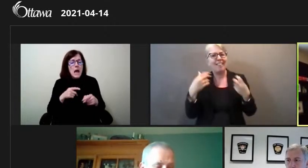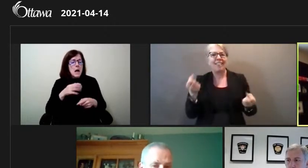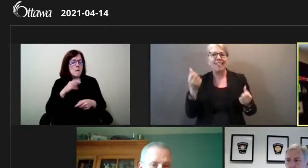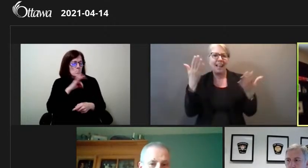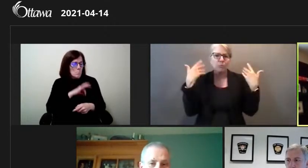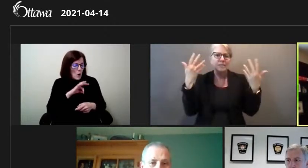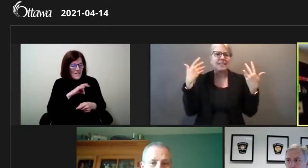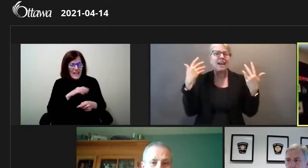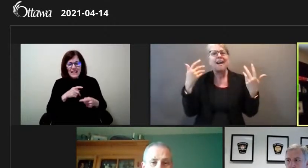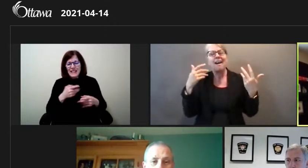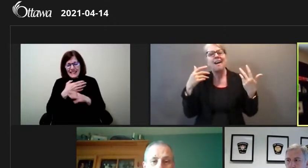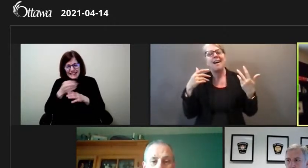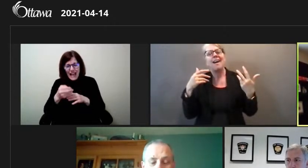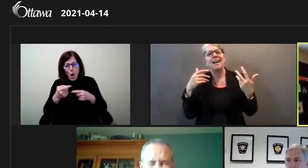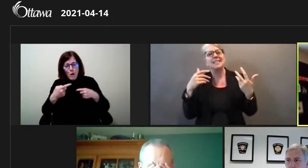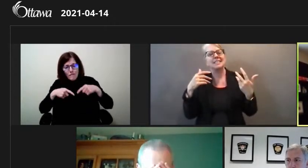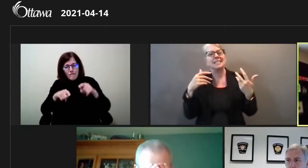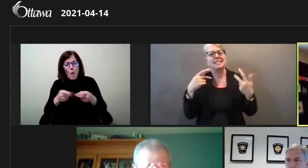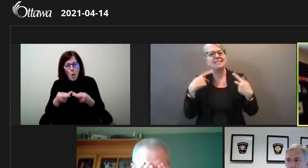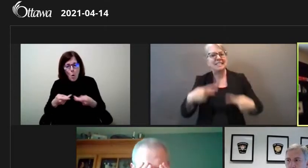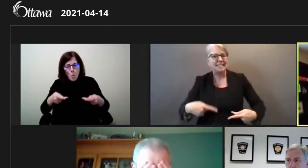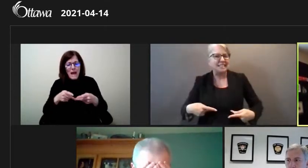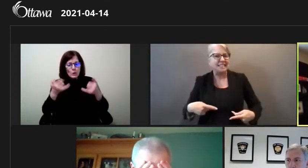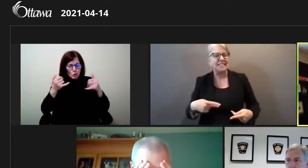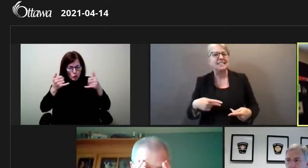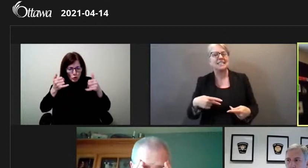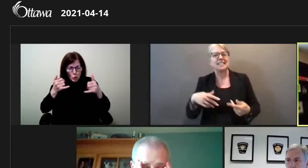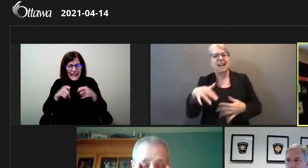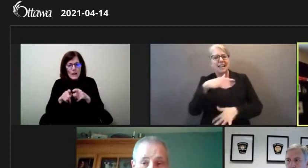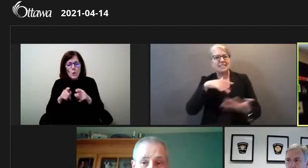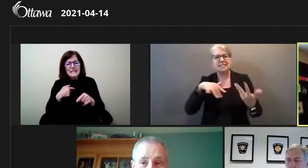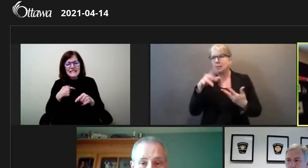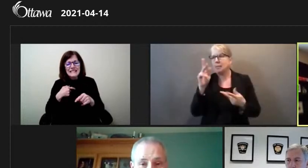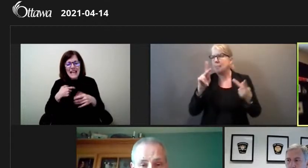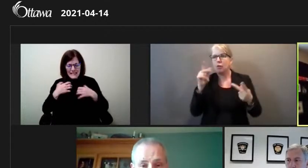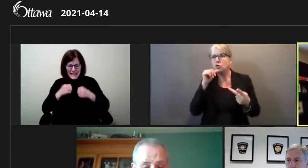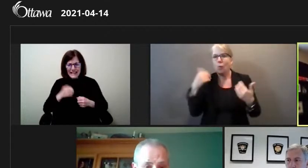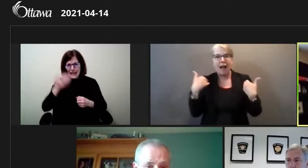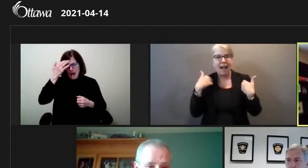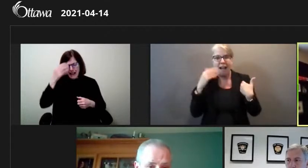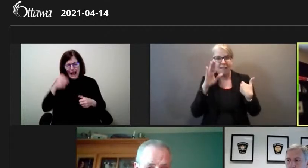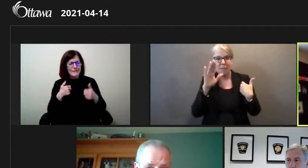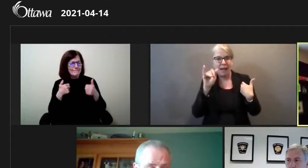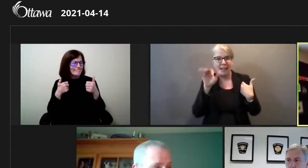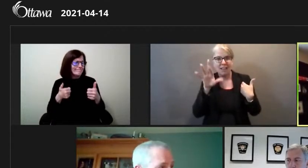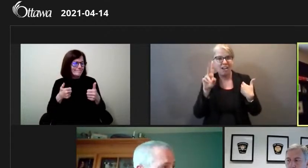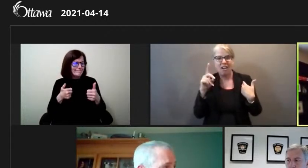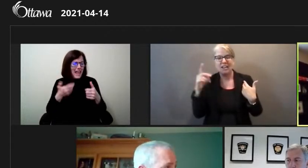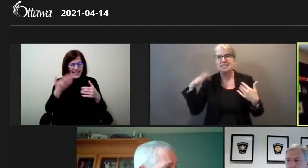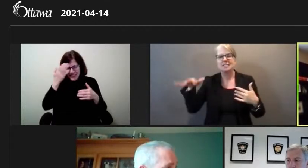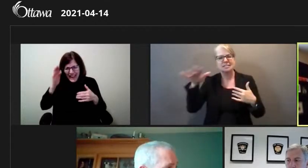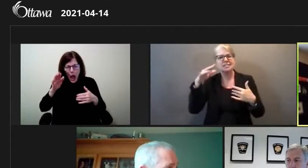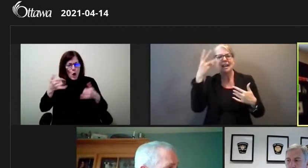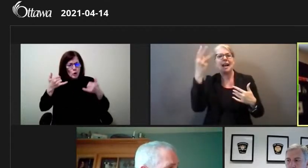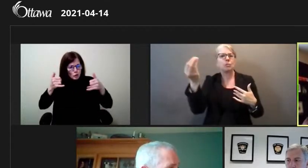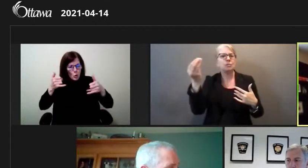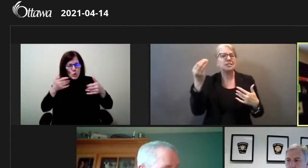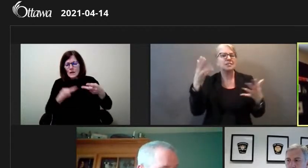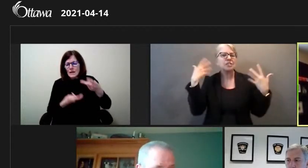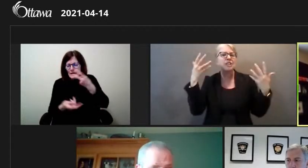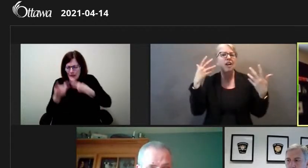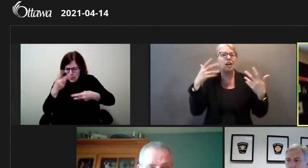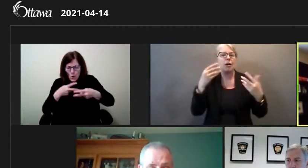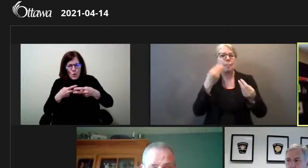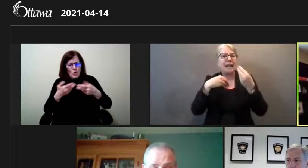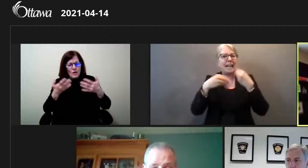for people who don't have a backyard, to be able to have fresh air and have a picnic with their household.